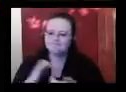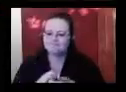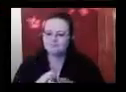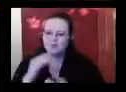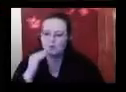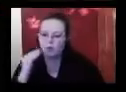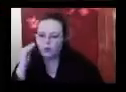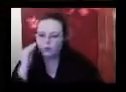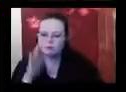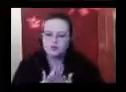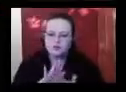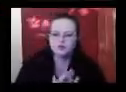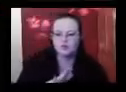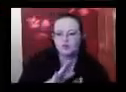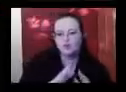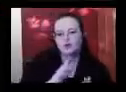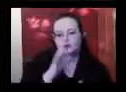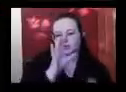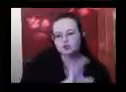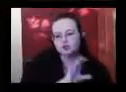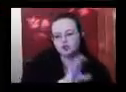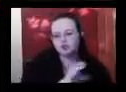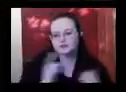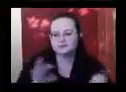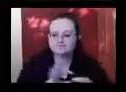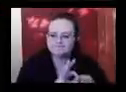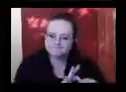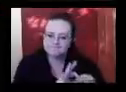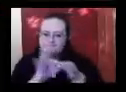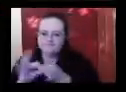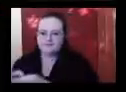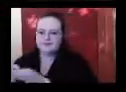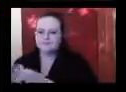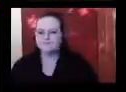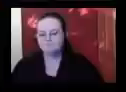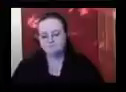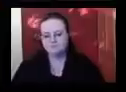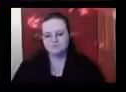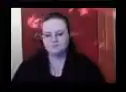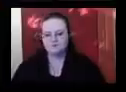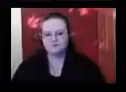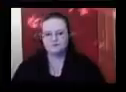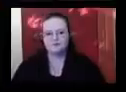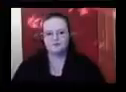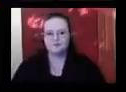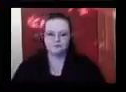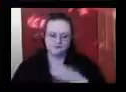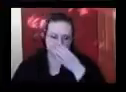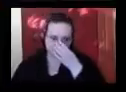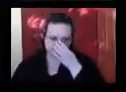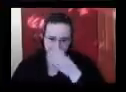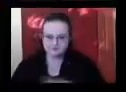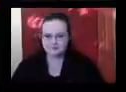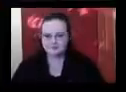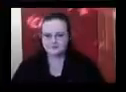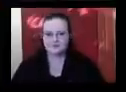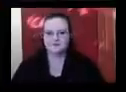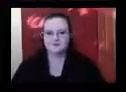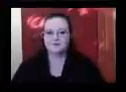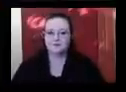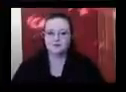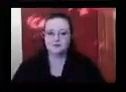home, school, and parish. So a bit of a quick overview of what our parents and students